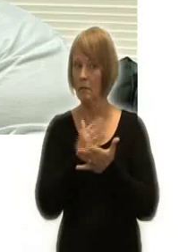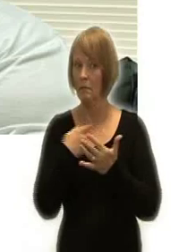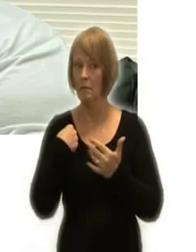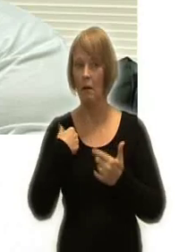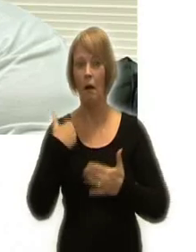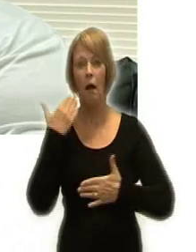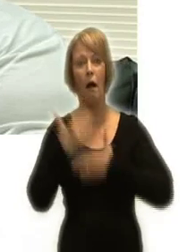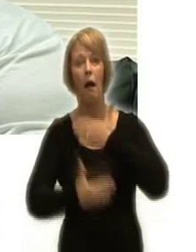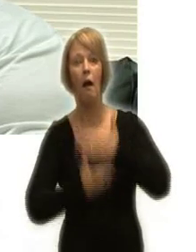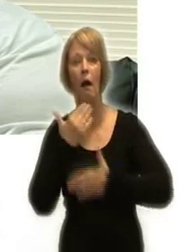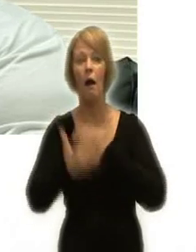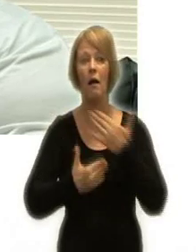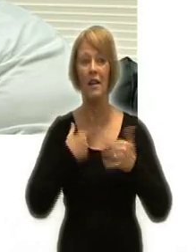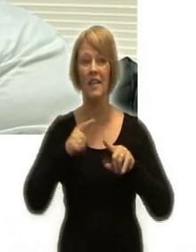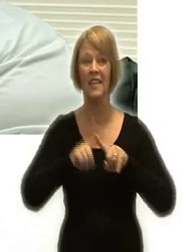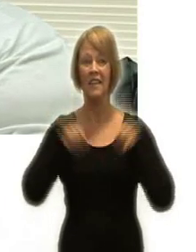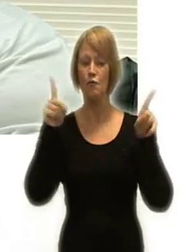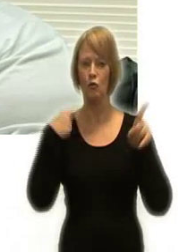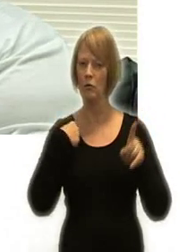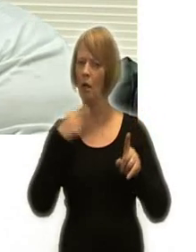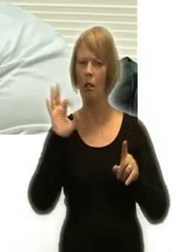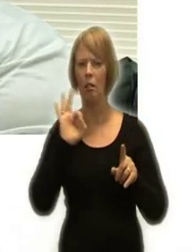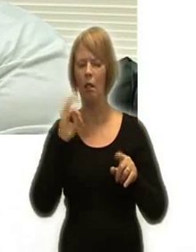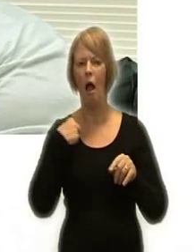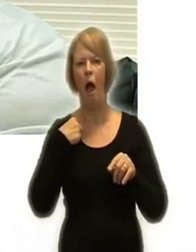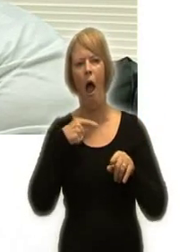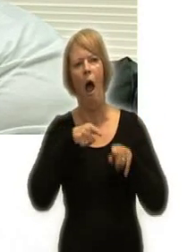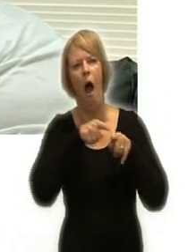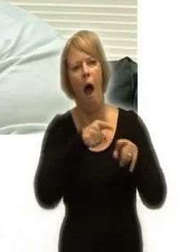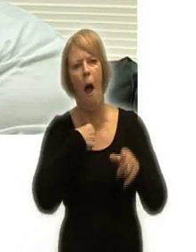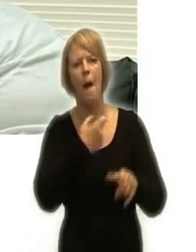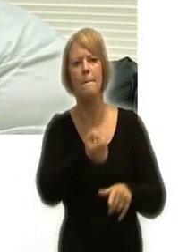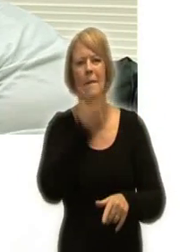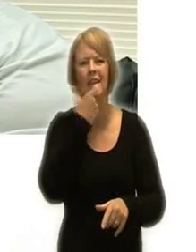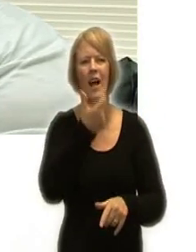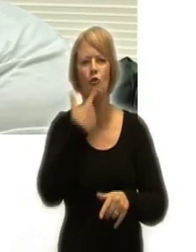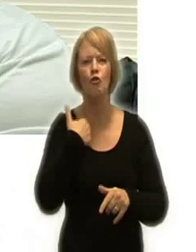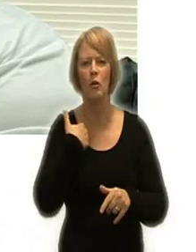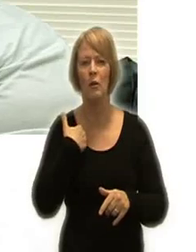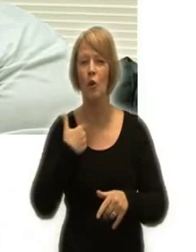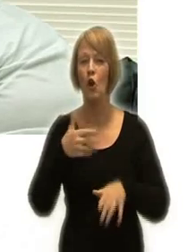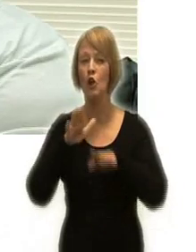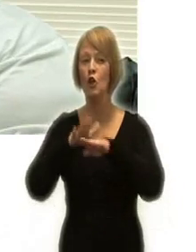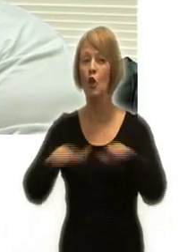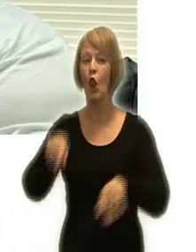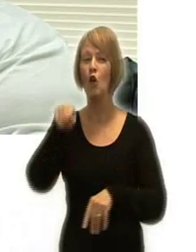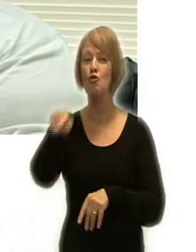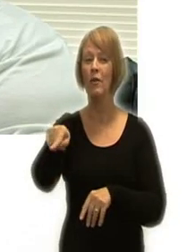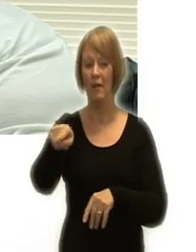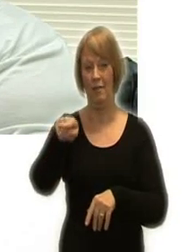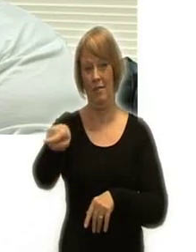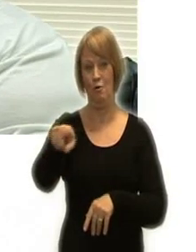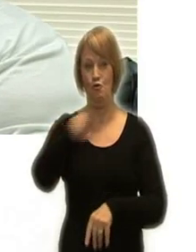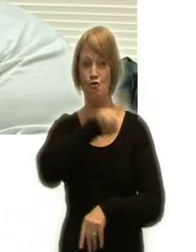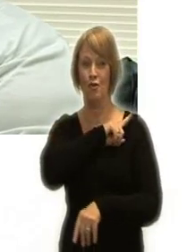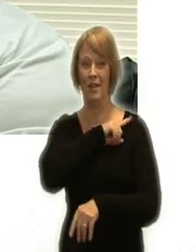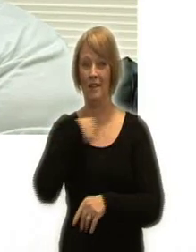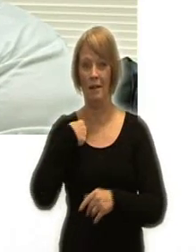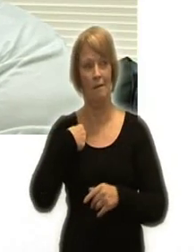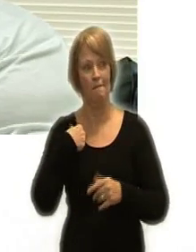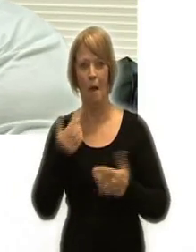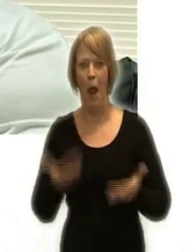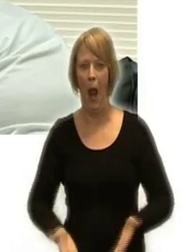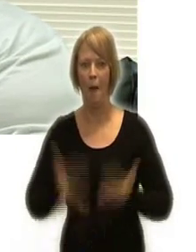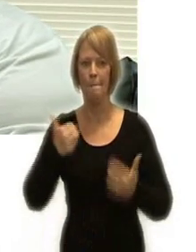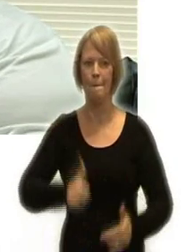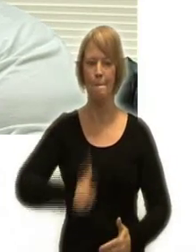I have. So I think that my case is individual in the respect that I've done it